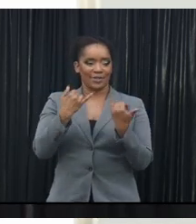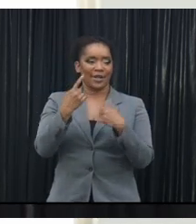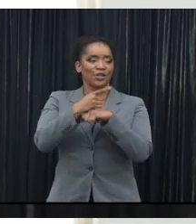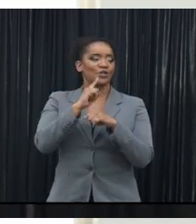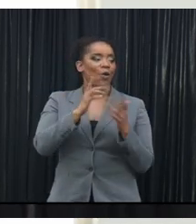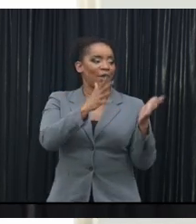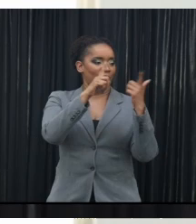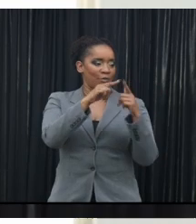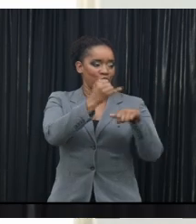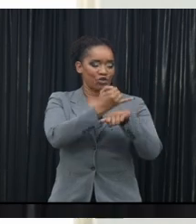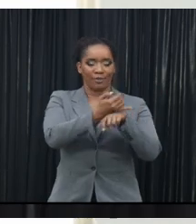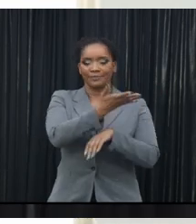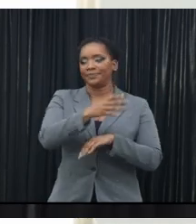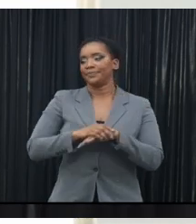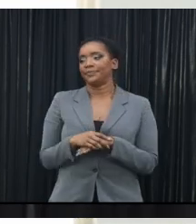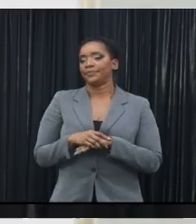Twinkie.